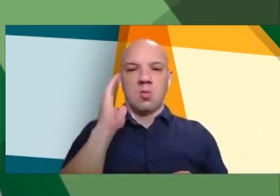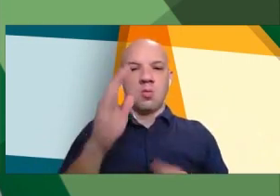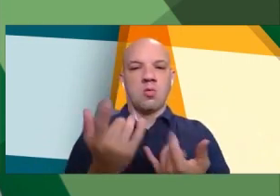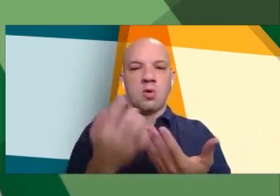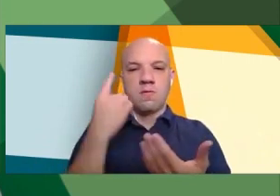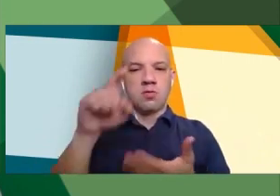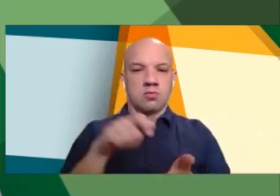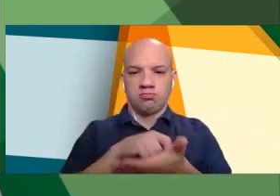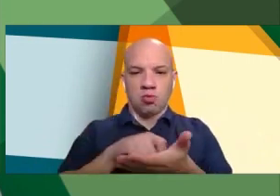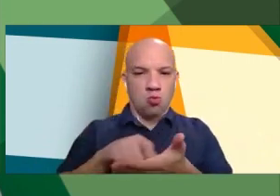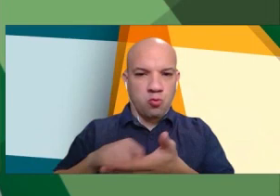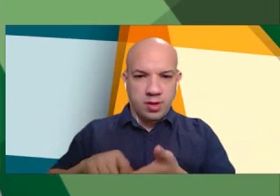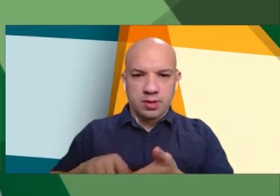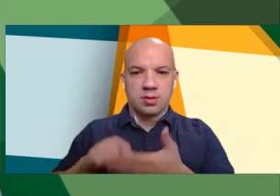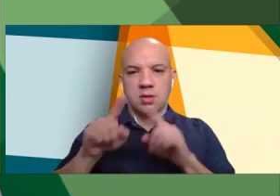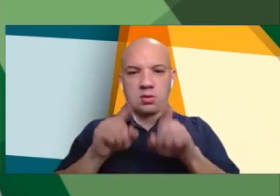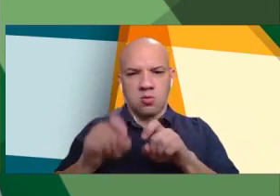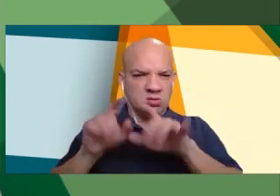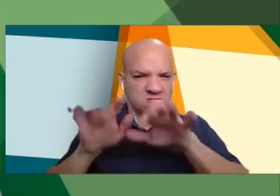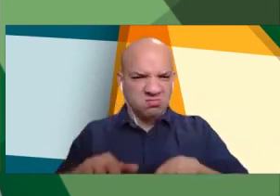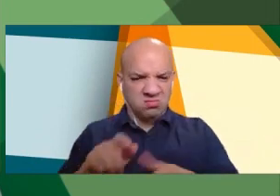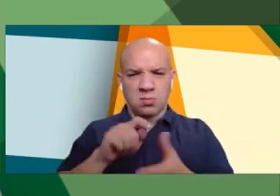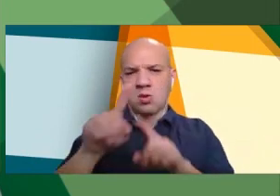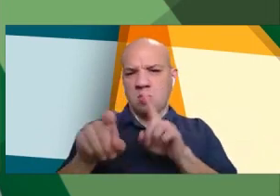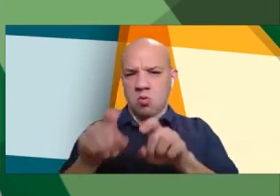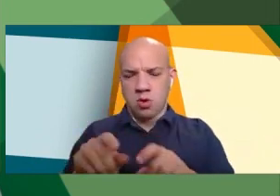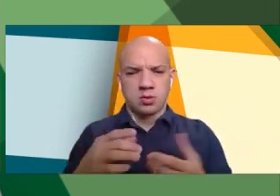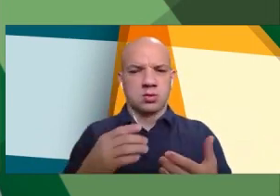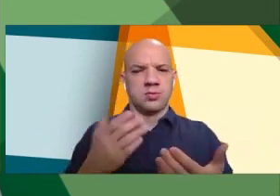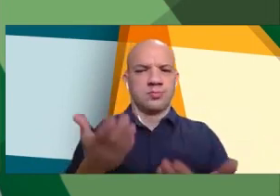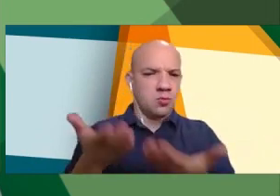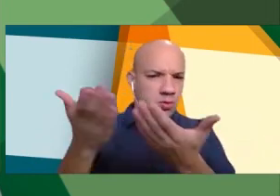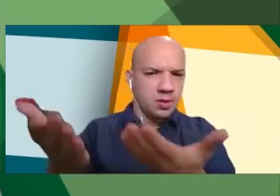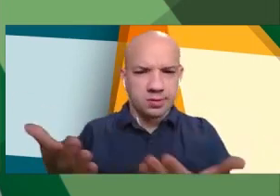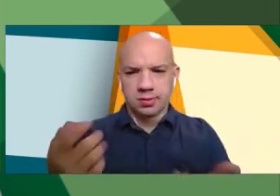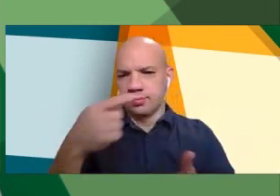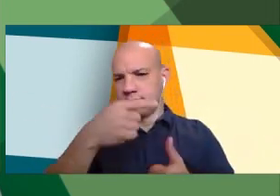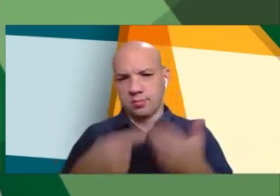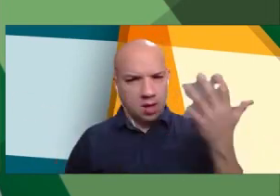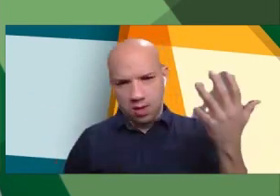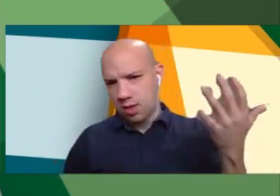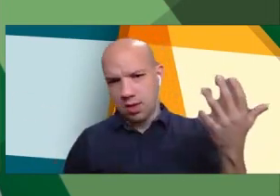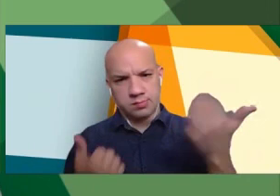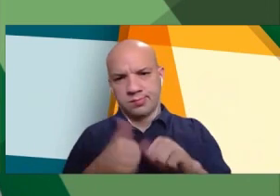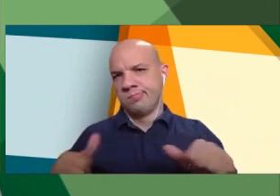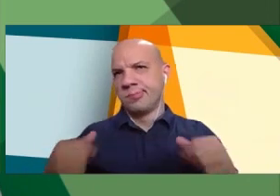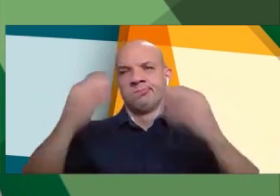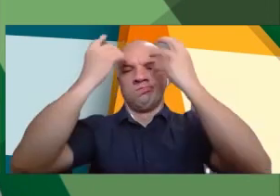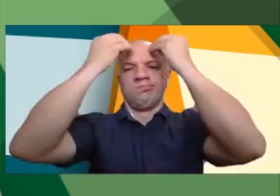questions, clarifications, and any recommendation that you may have regarding